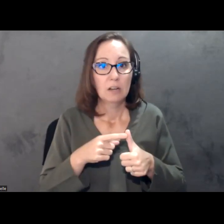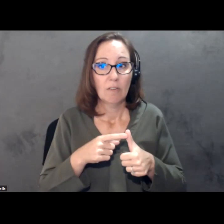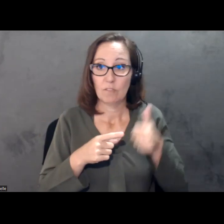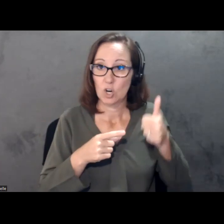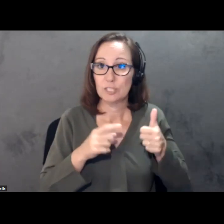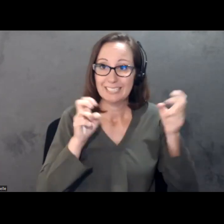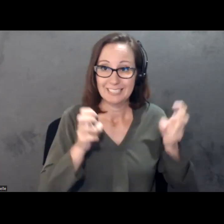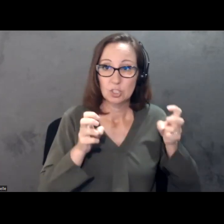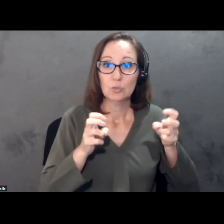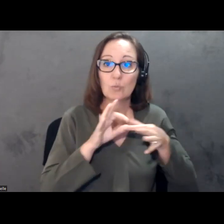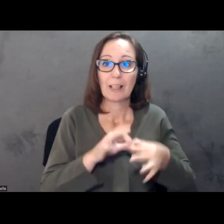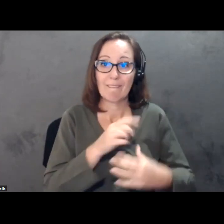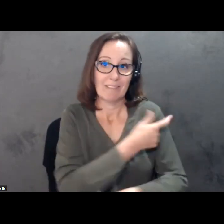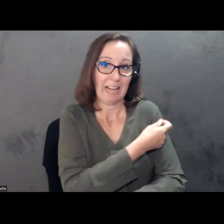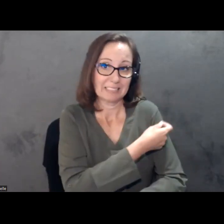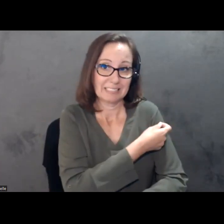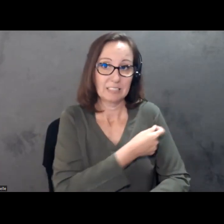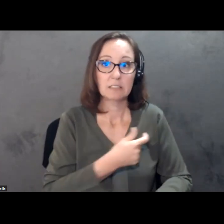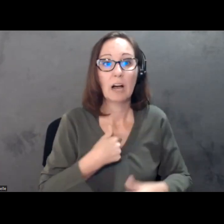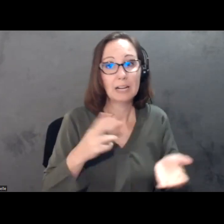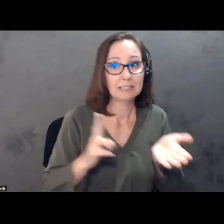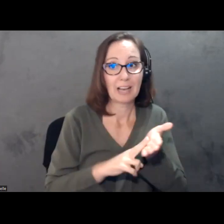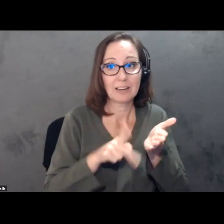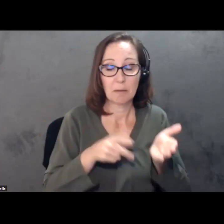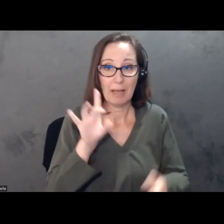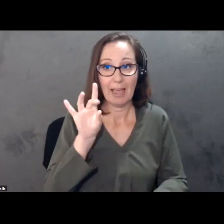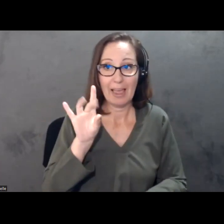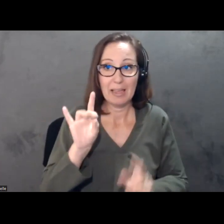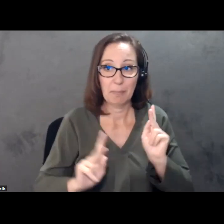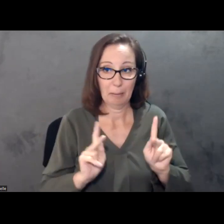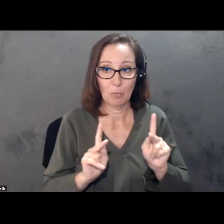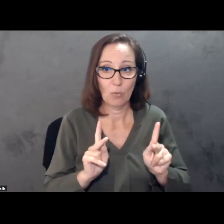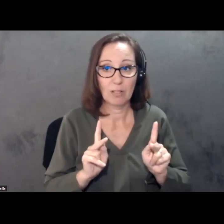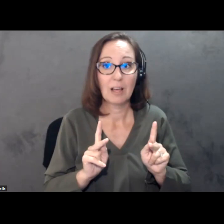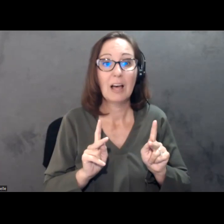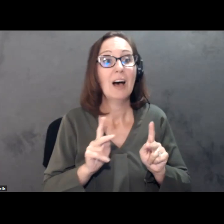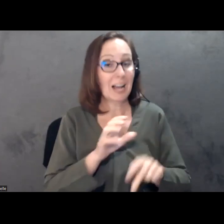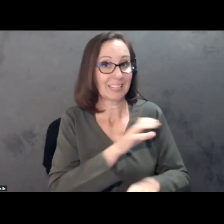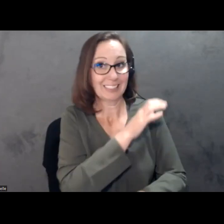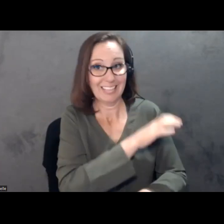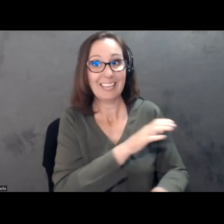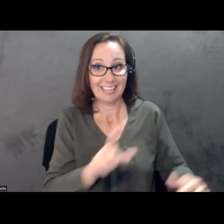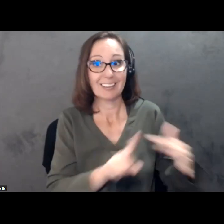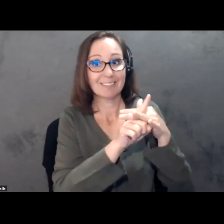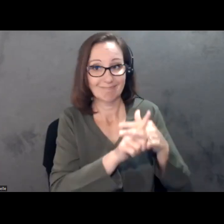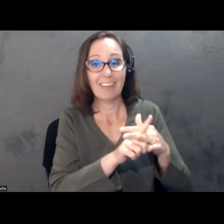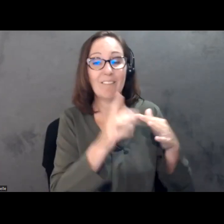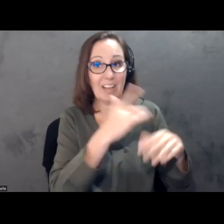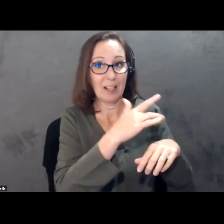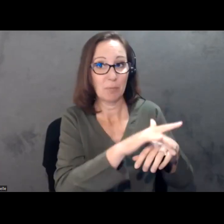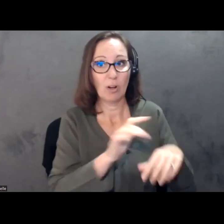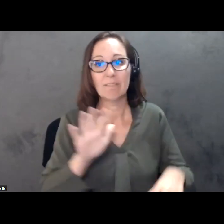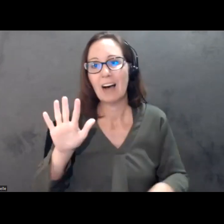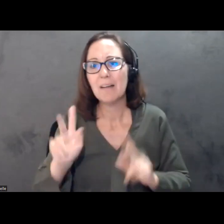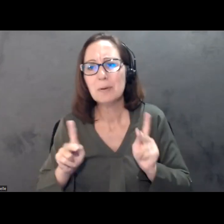issue with the vaccines that I had signed up 8 people. And by the time the clinic came around, 5 of them had